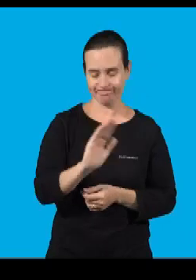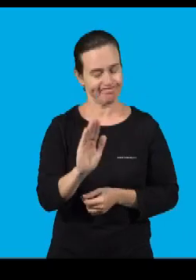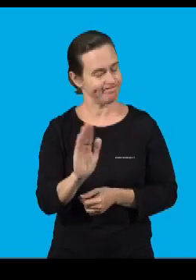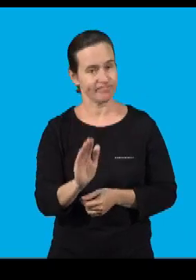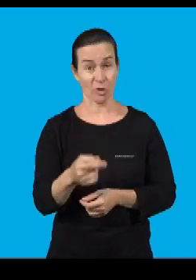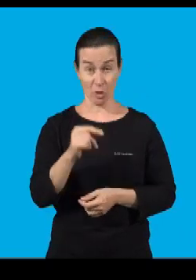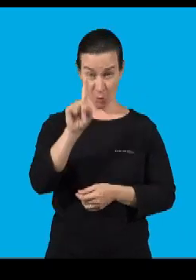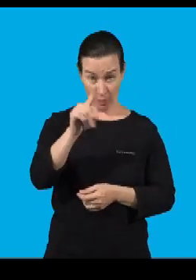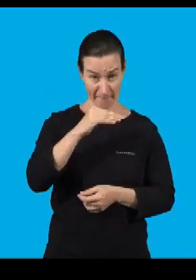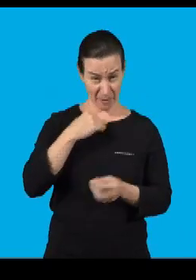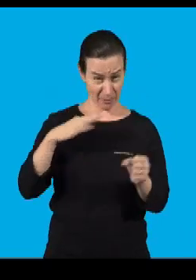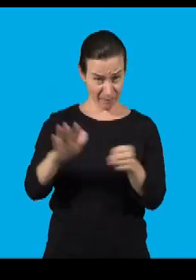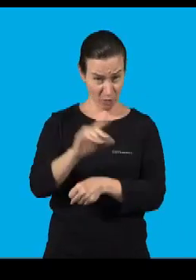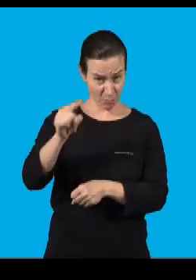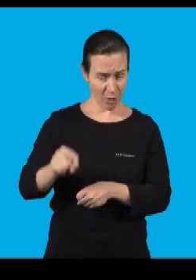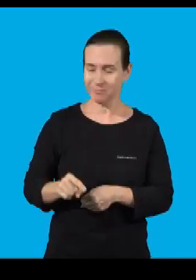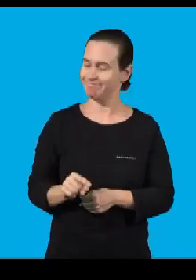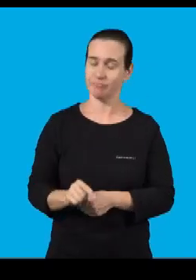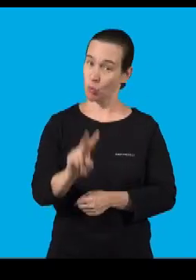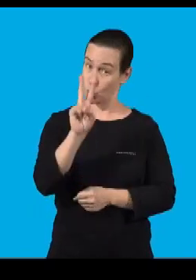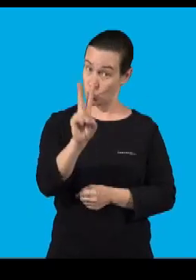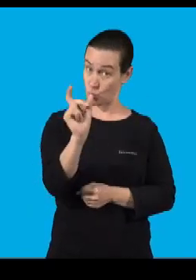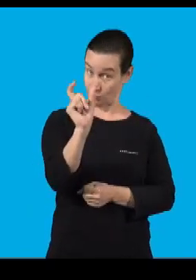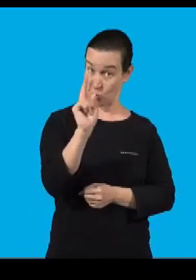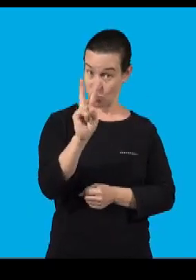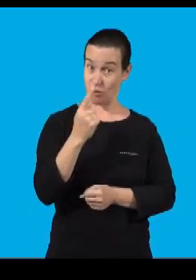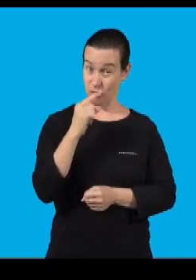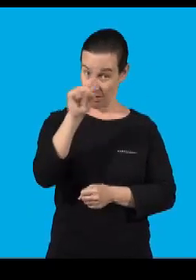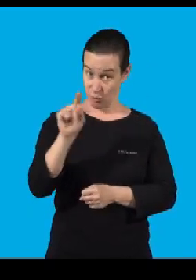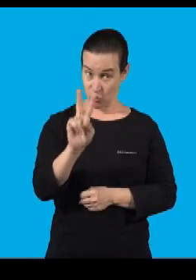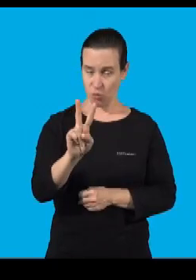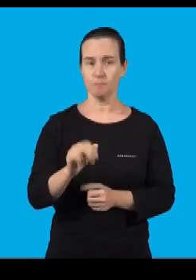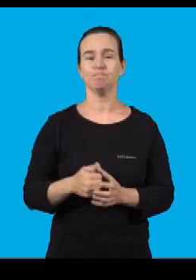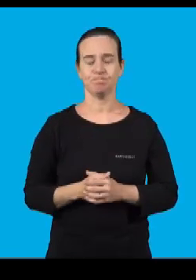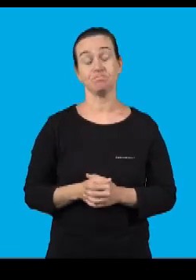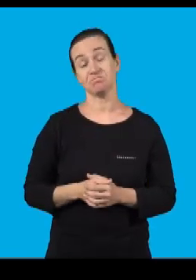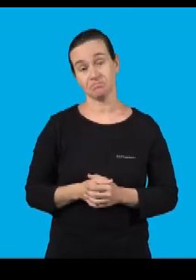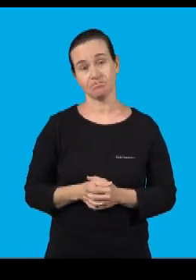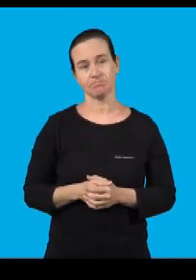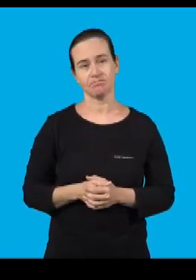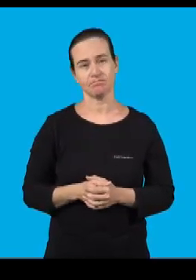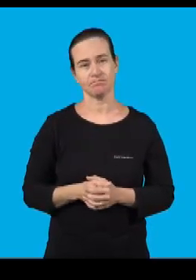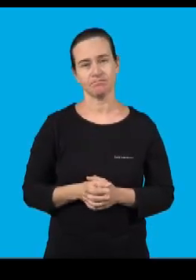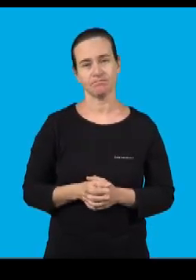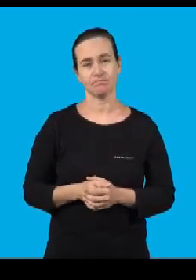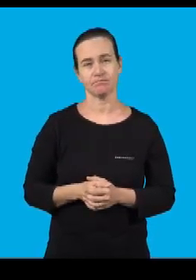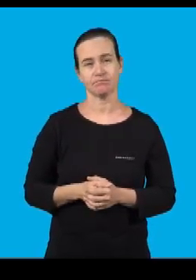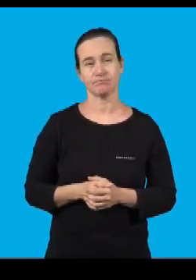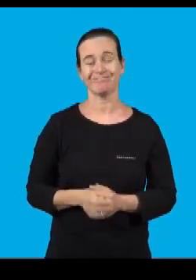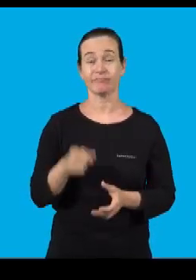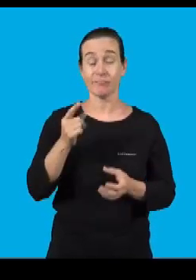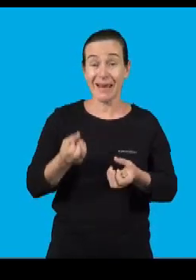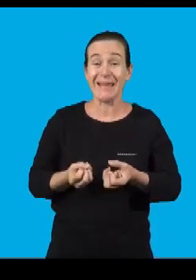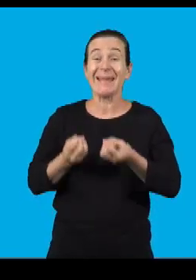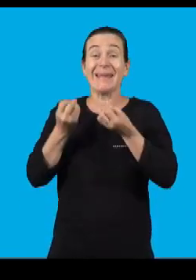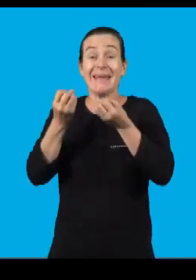to earn you the marks. All right. So let's look at our response. And just briefly, give means you